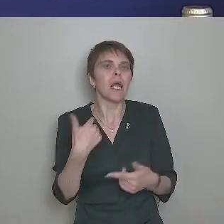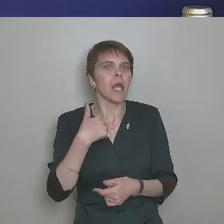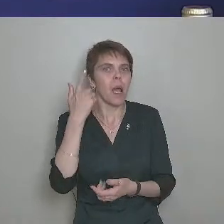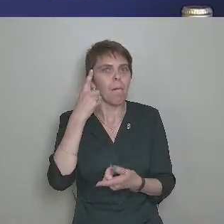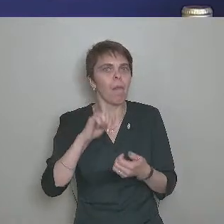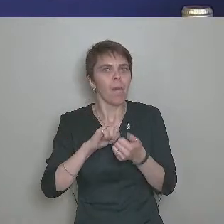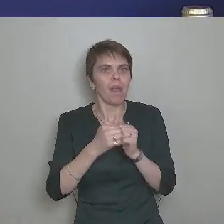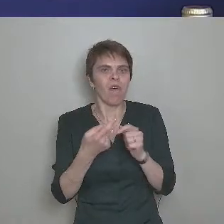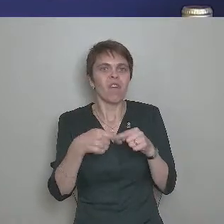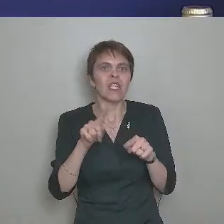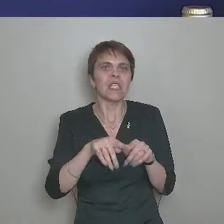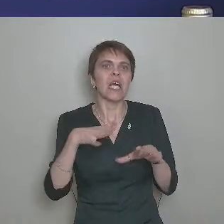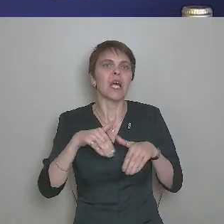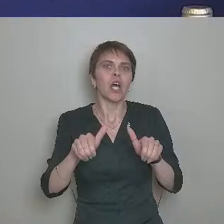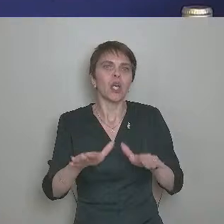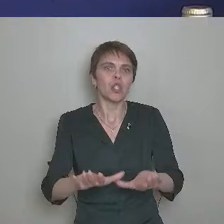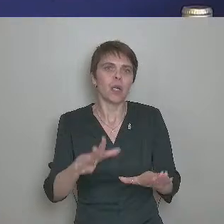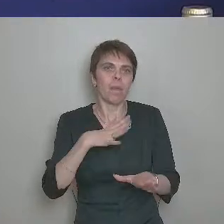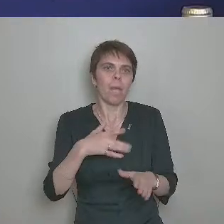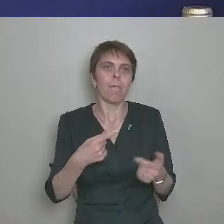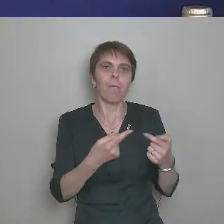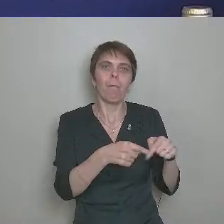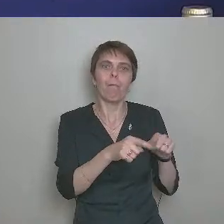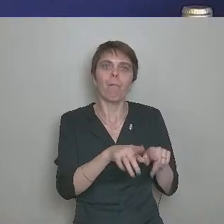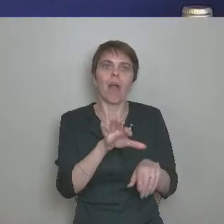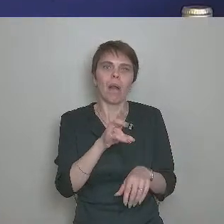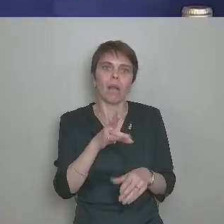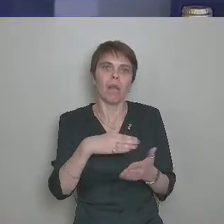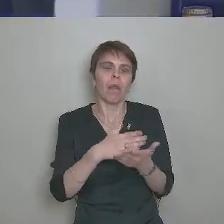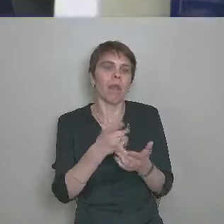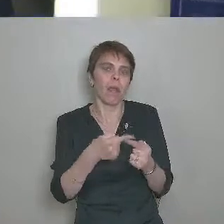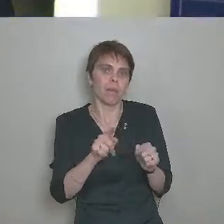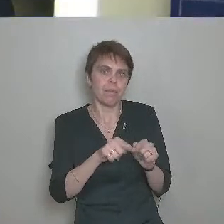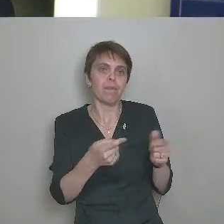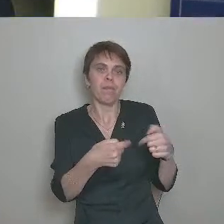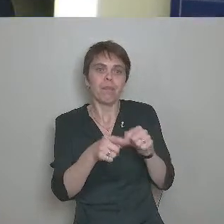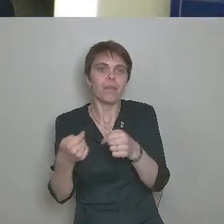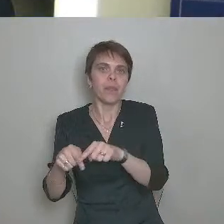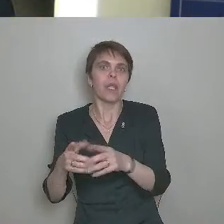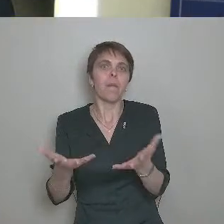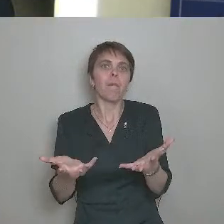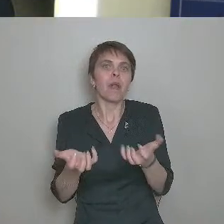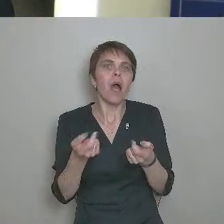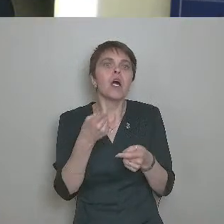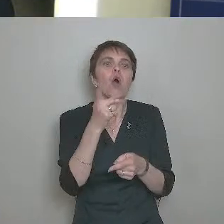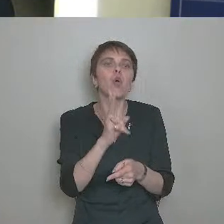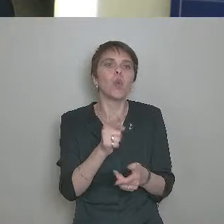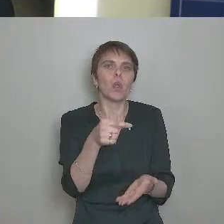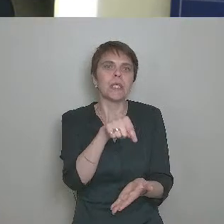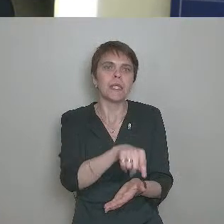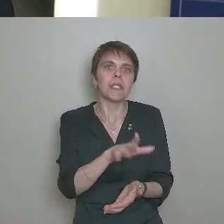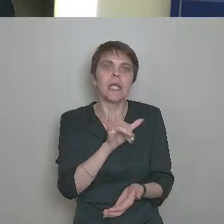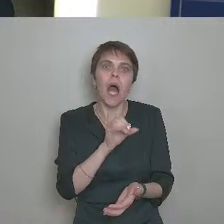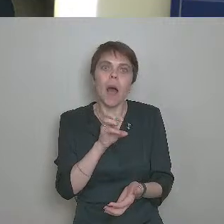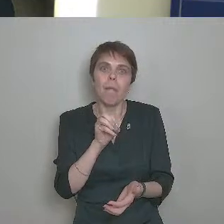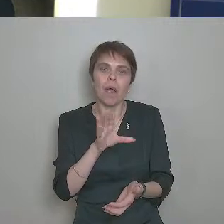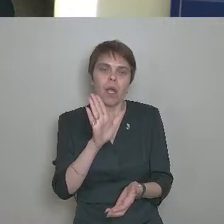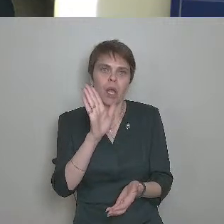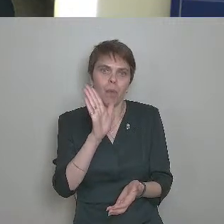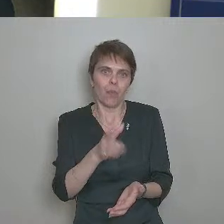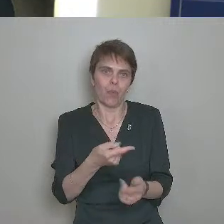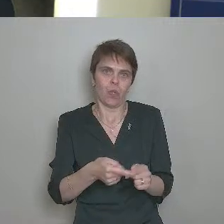the role is being decreased of the local branches. And when the parties took a decision to participate in the